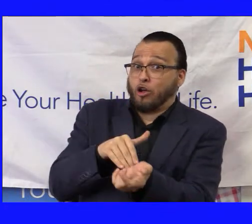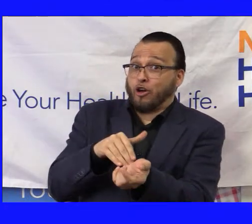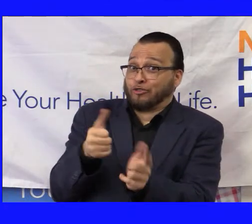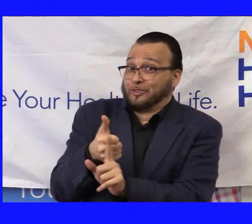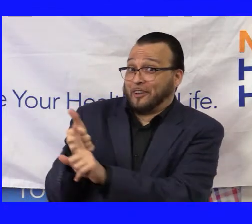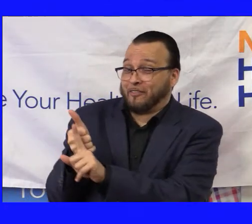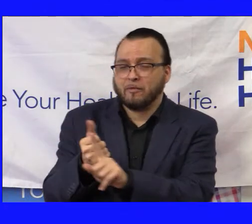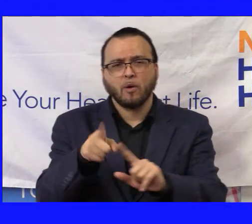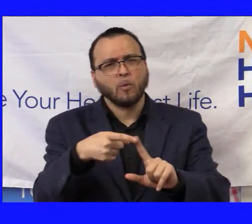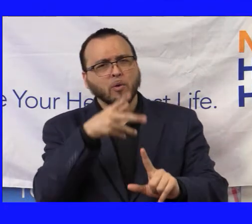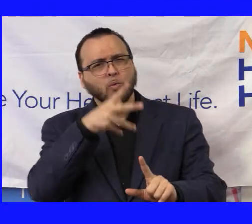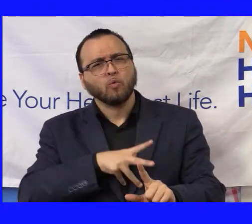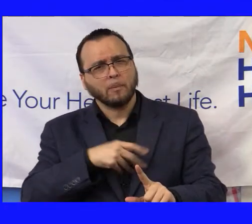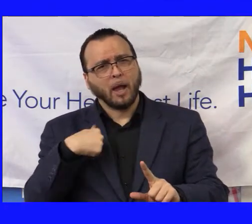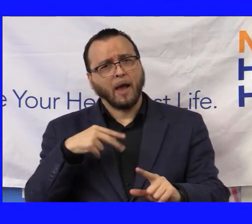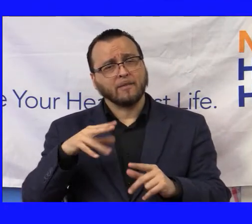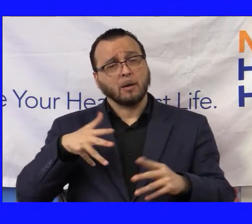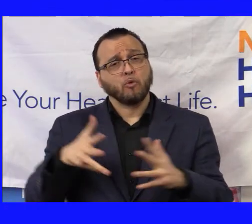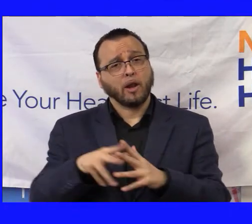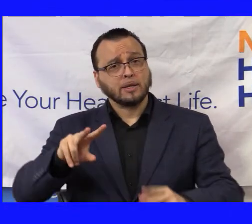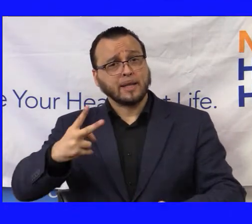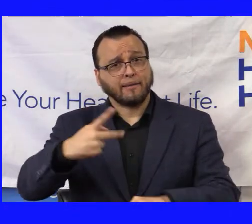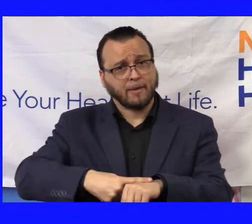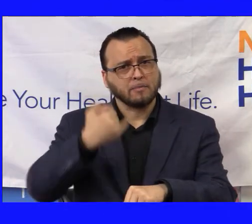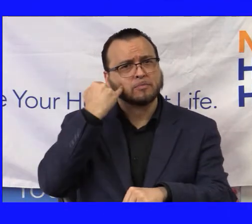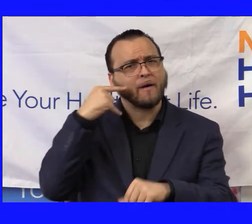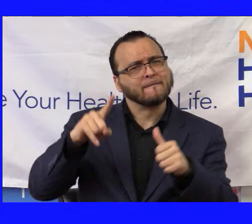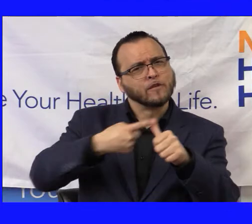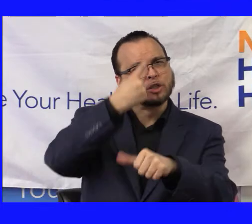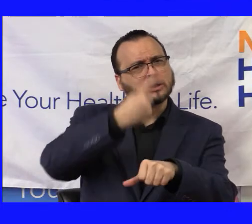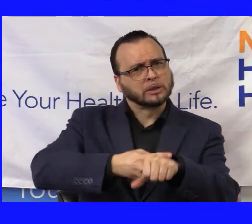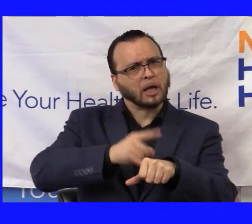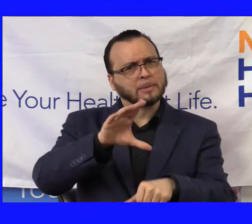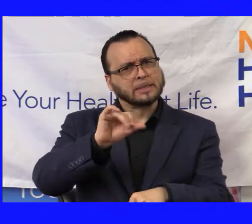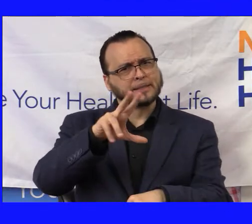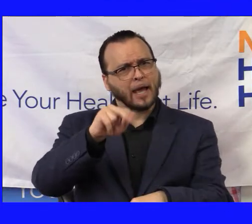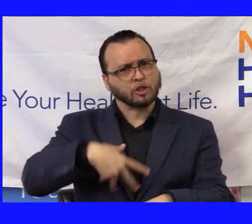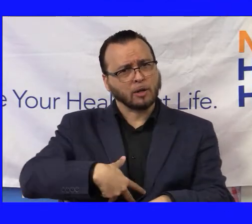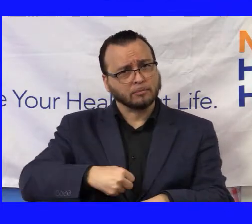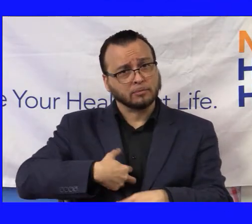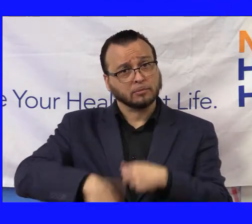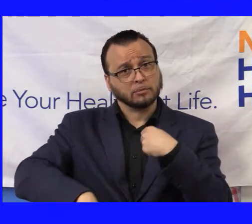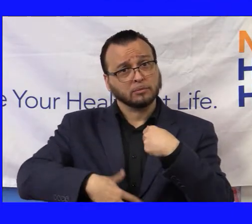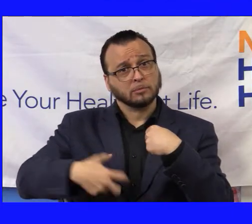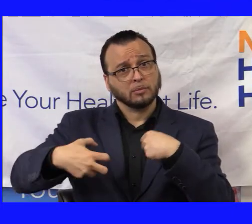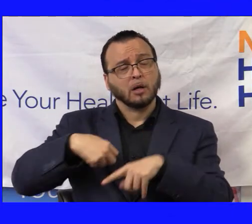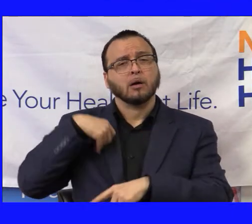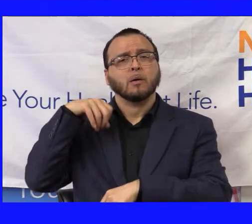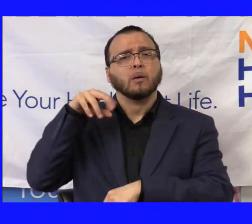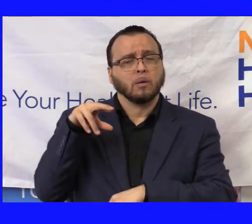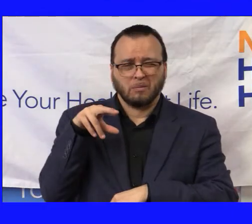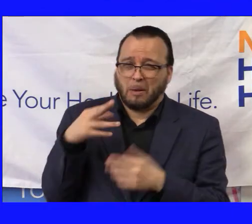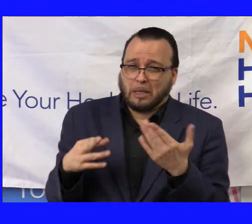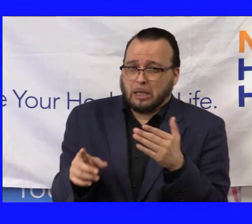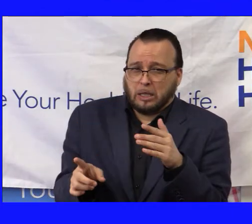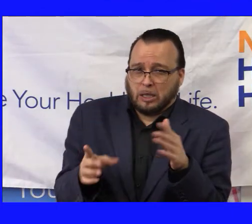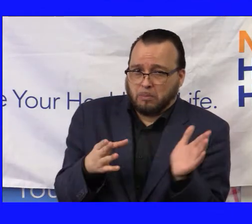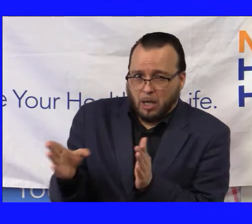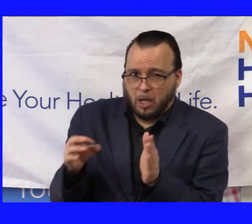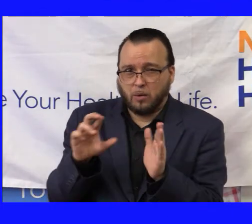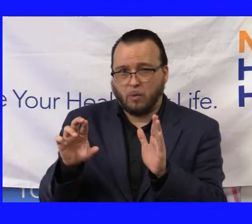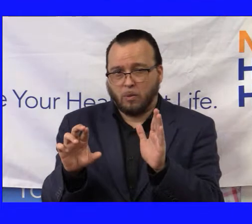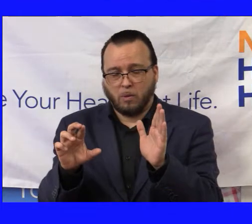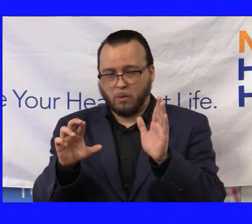time after having an earlier C-section delivery, whether that was emergent or whether that was planned, they might be at an increased risk for